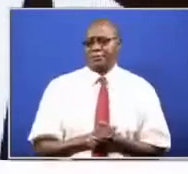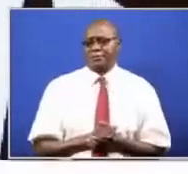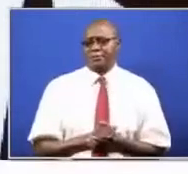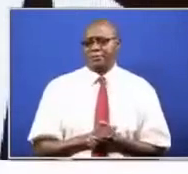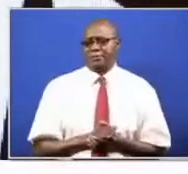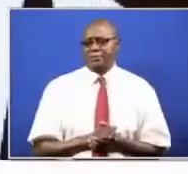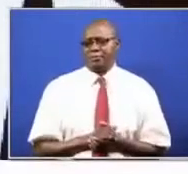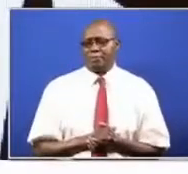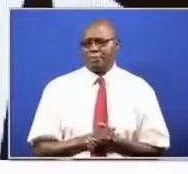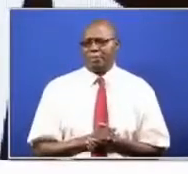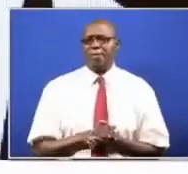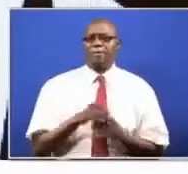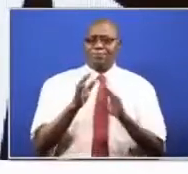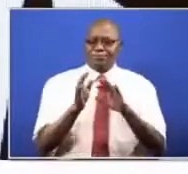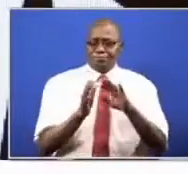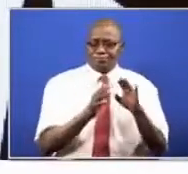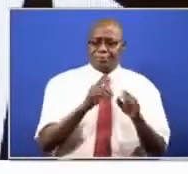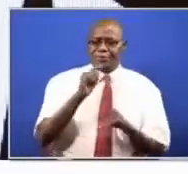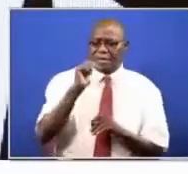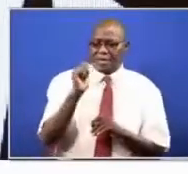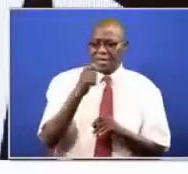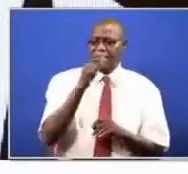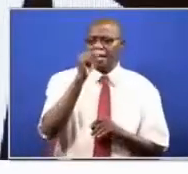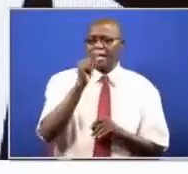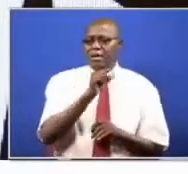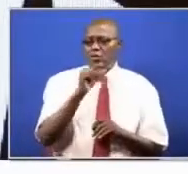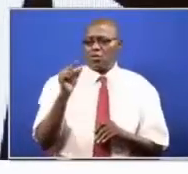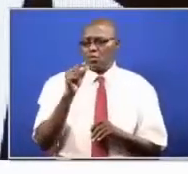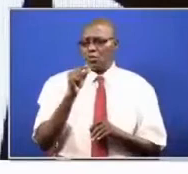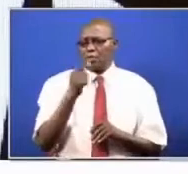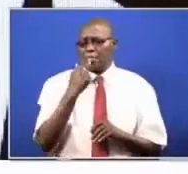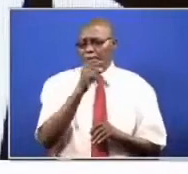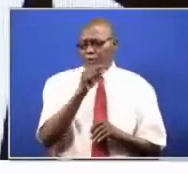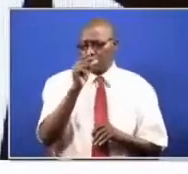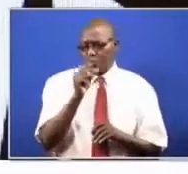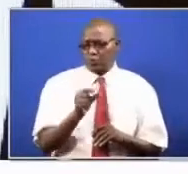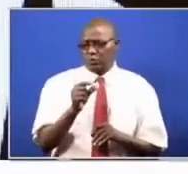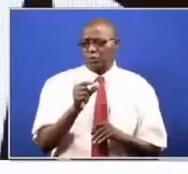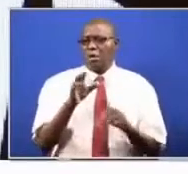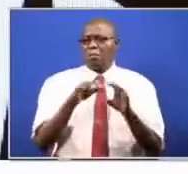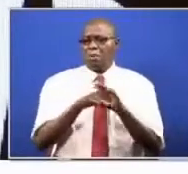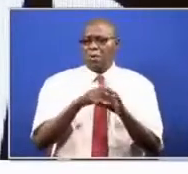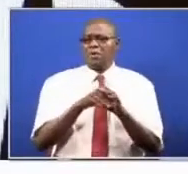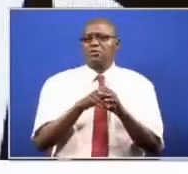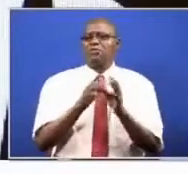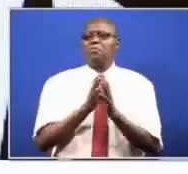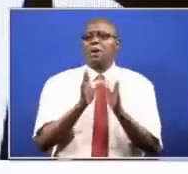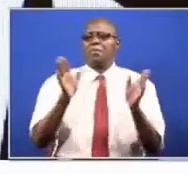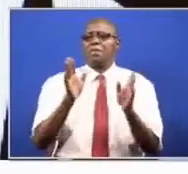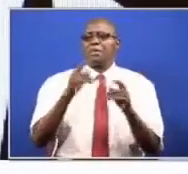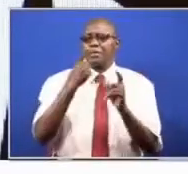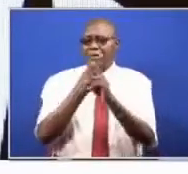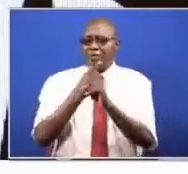The Kenya Red Cross has carried out communication operation training, which was attended by members of the public and different